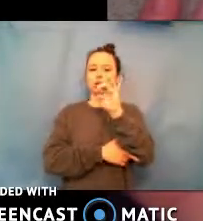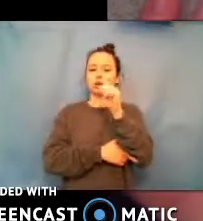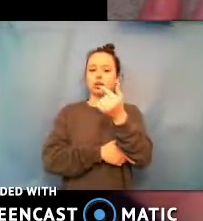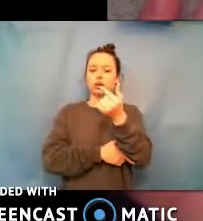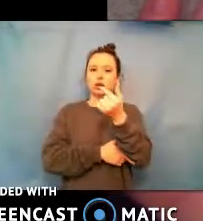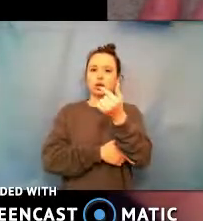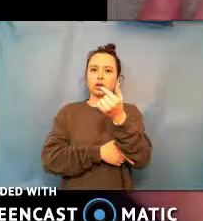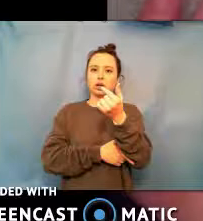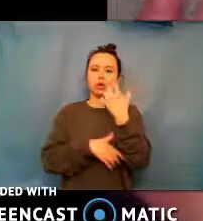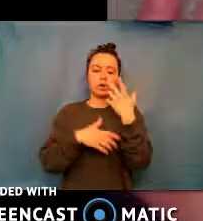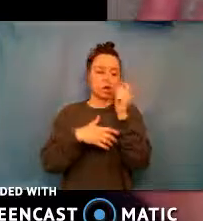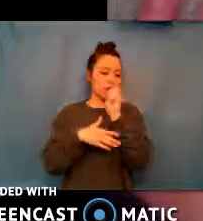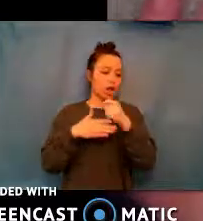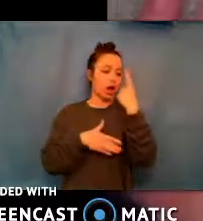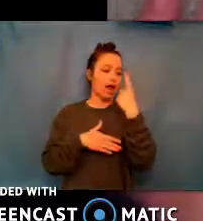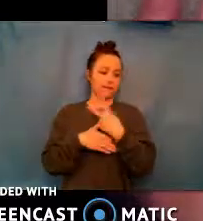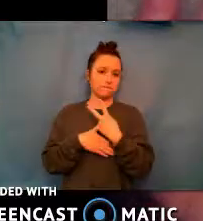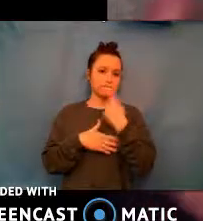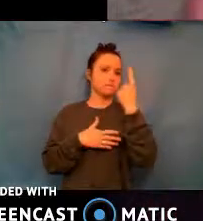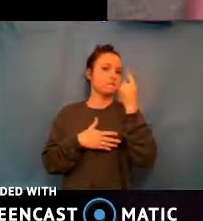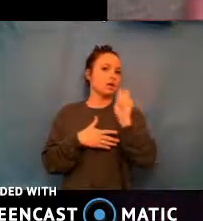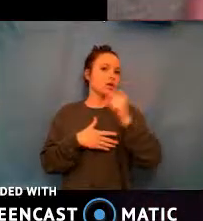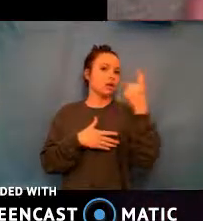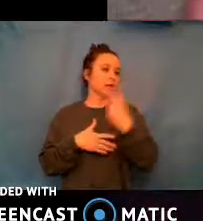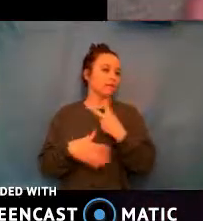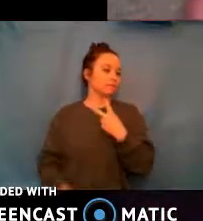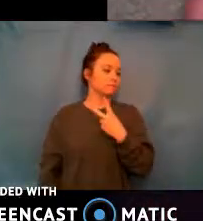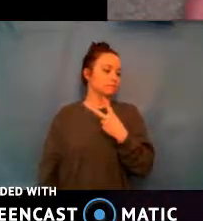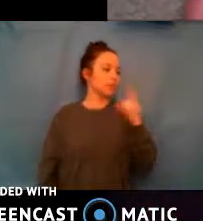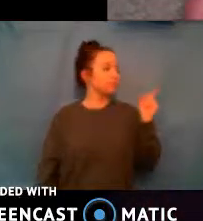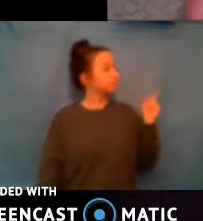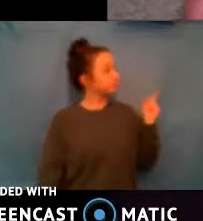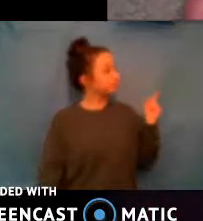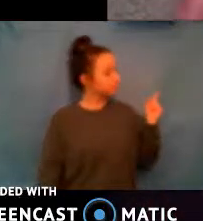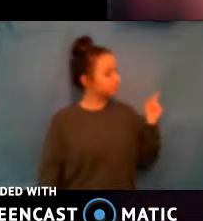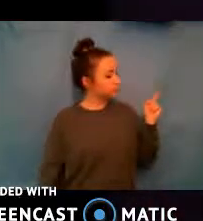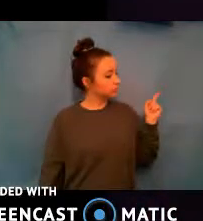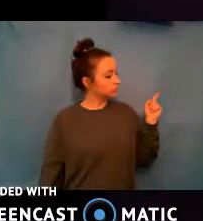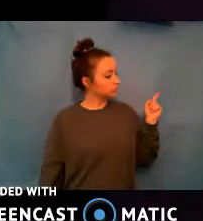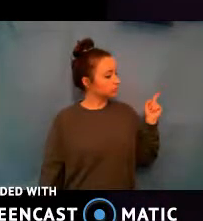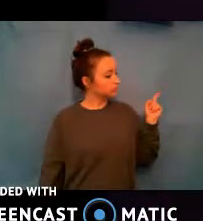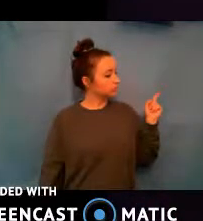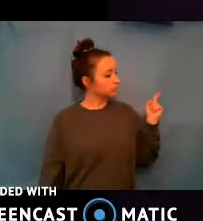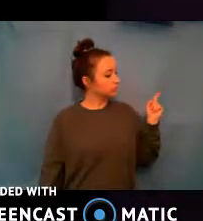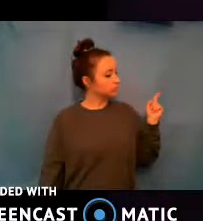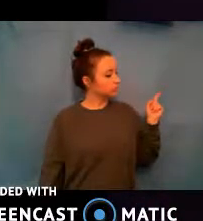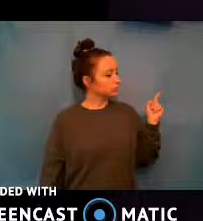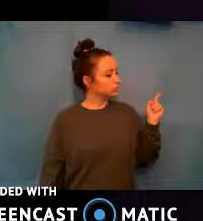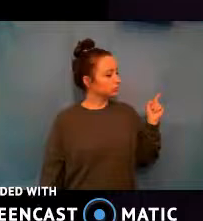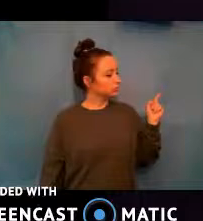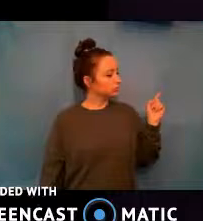half of the circle. So when we cut something in halves, we cut it in two